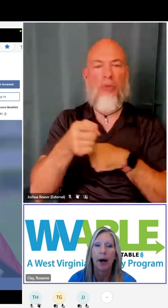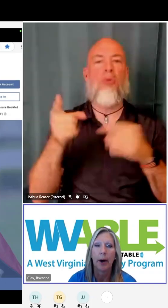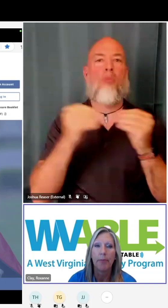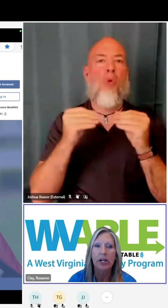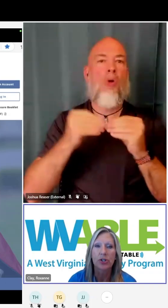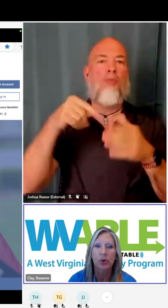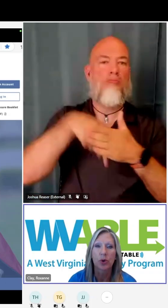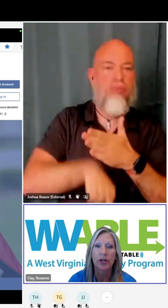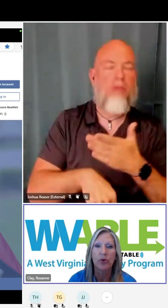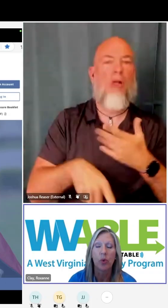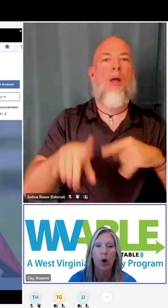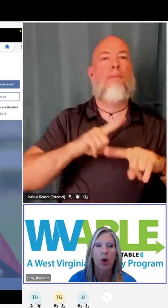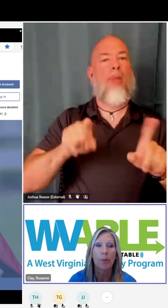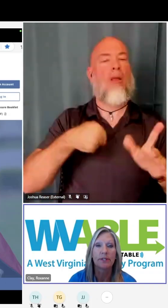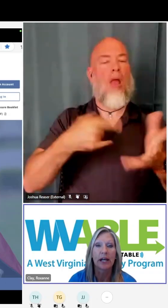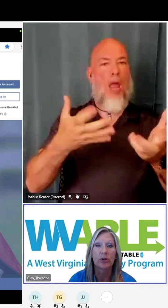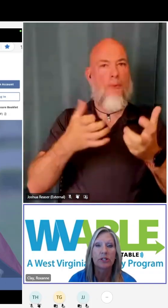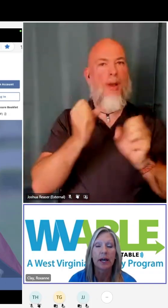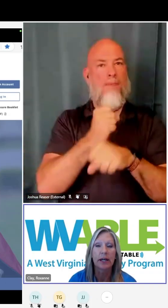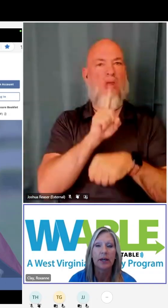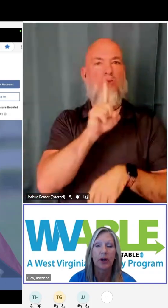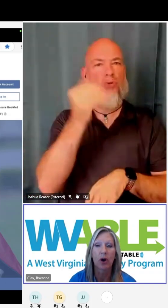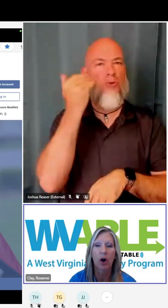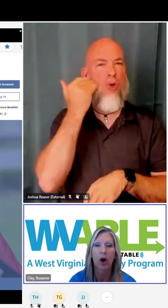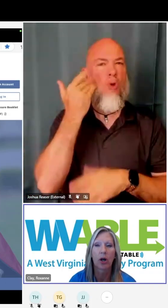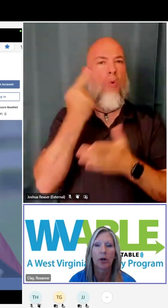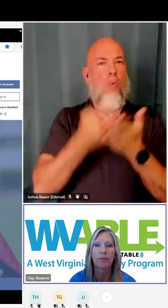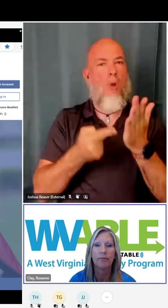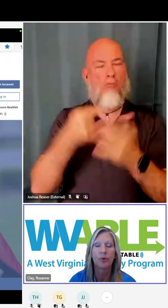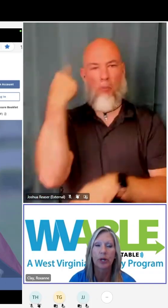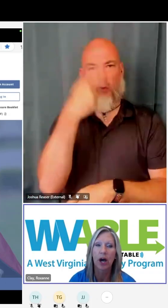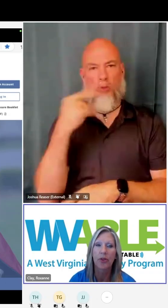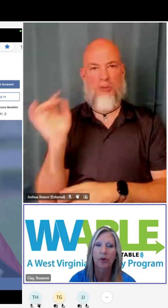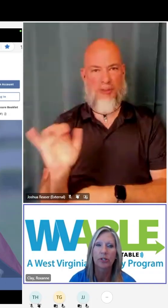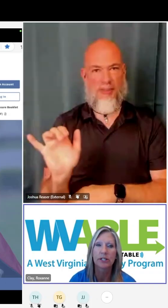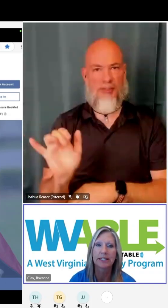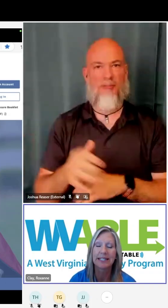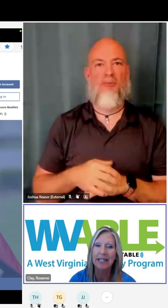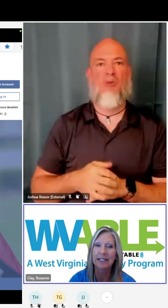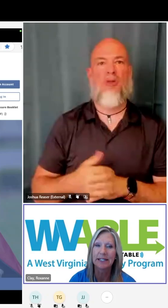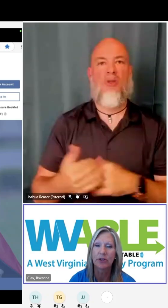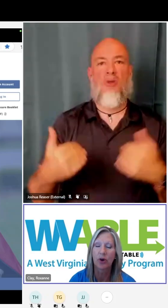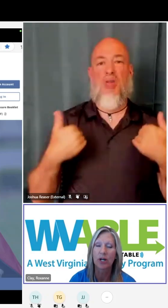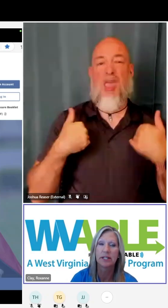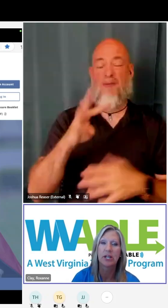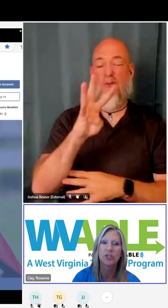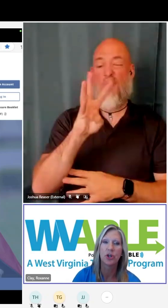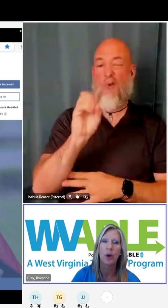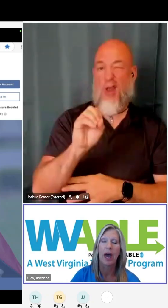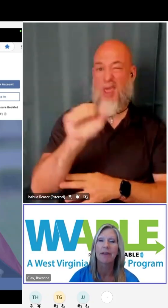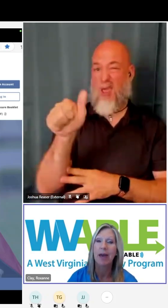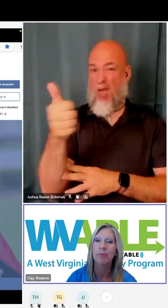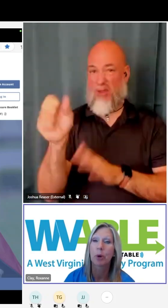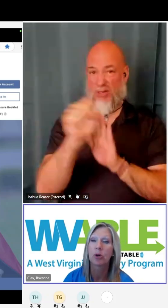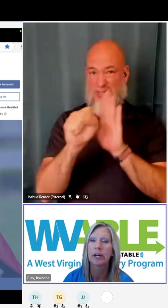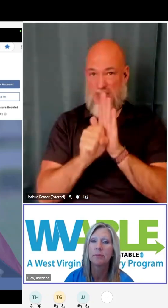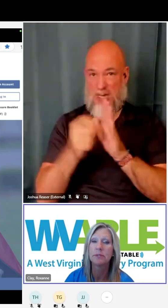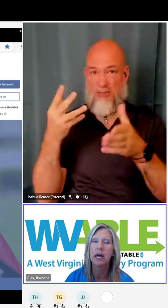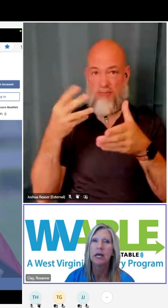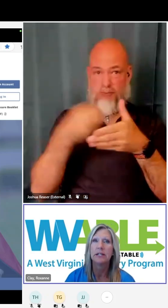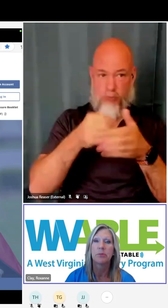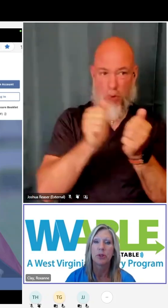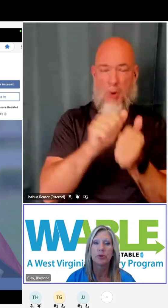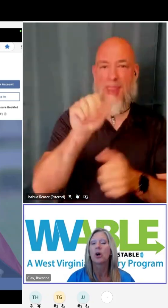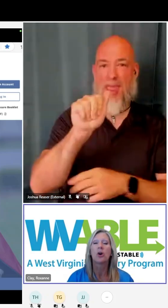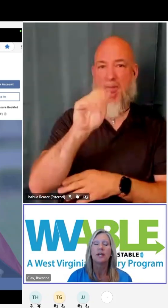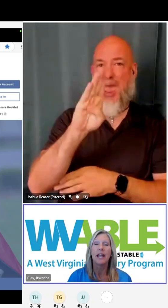to make sure that you knew what our website looks like. There are 40 other states across the nation who have ABLE